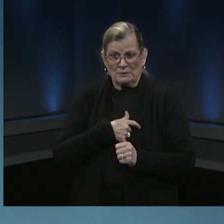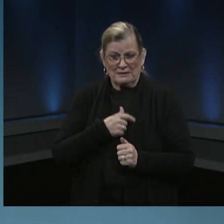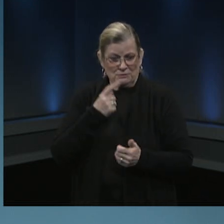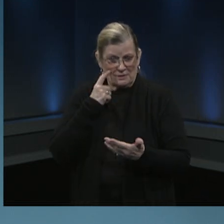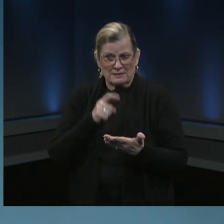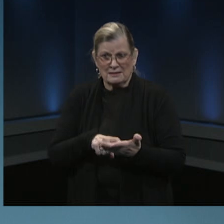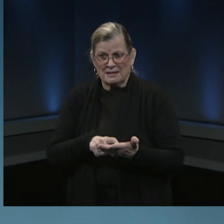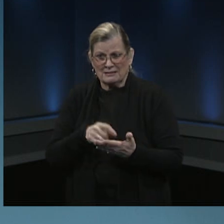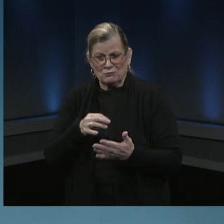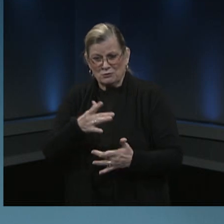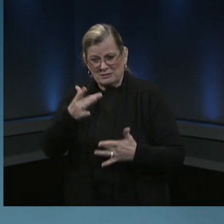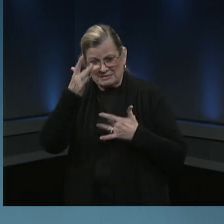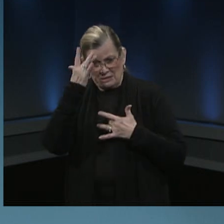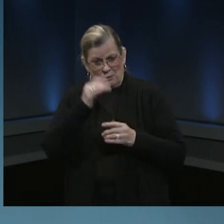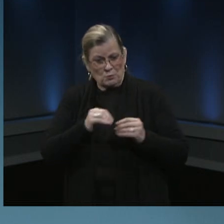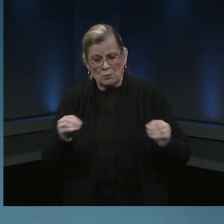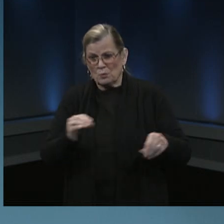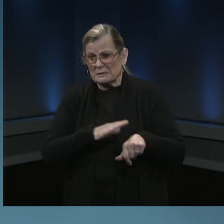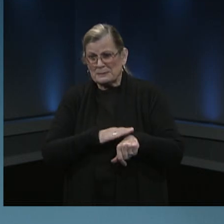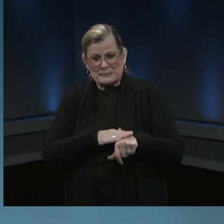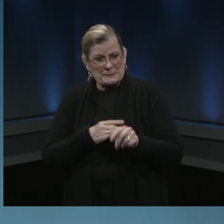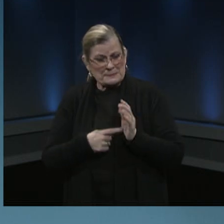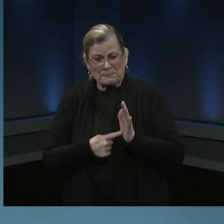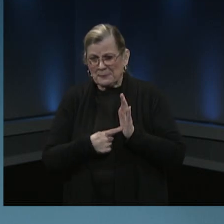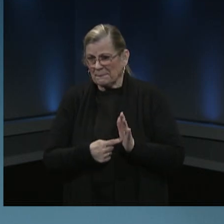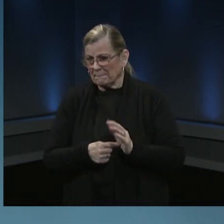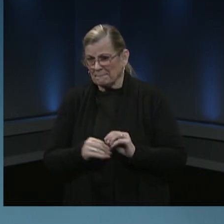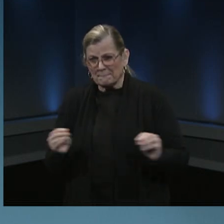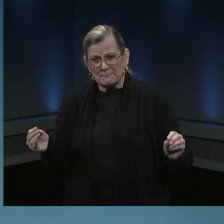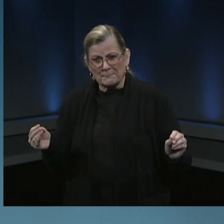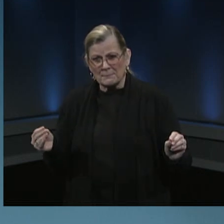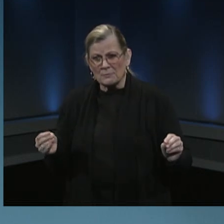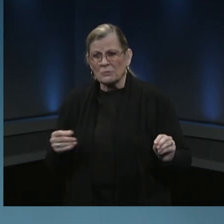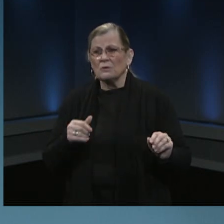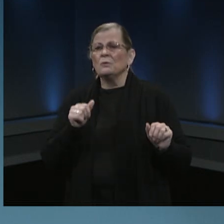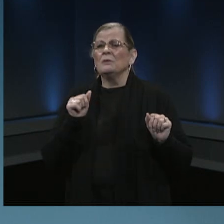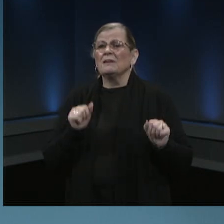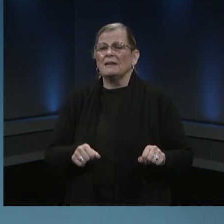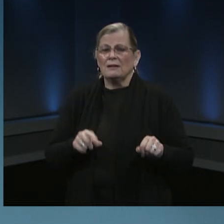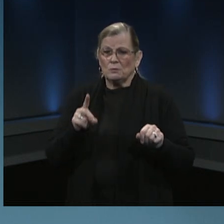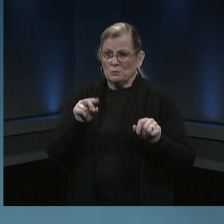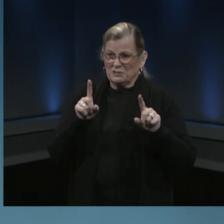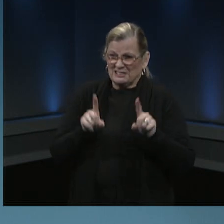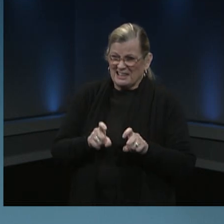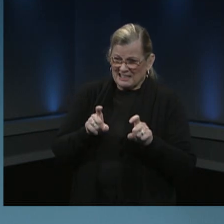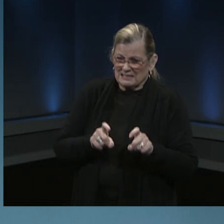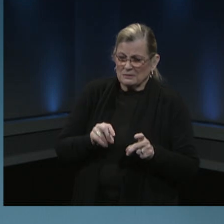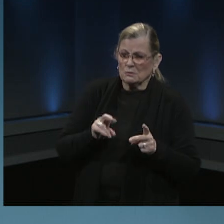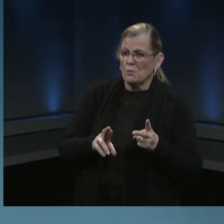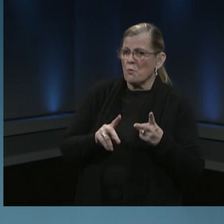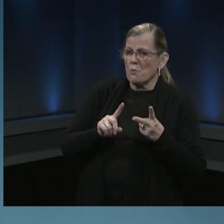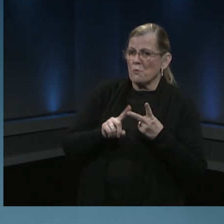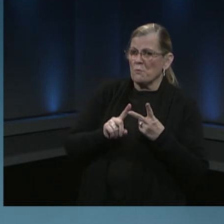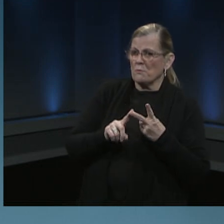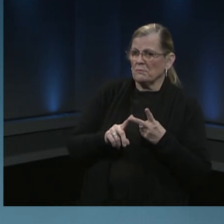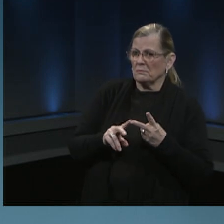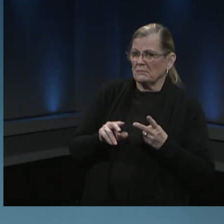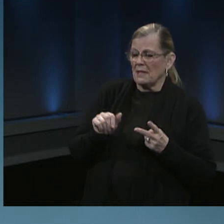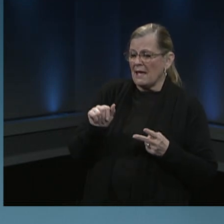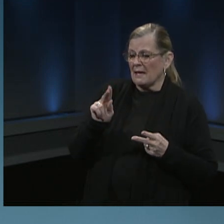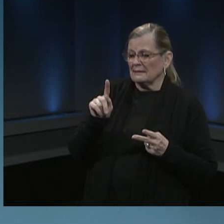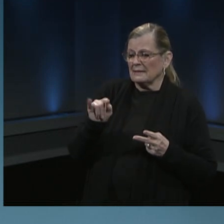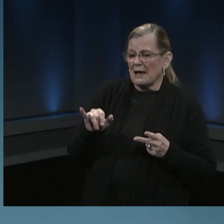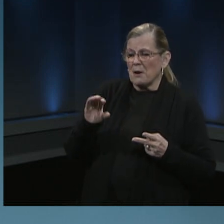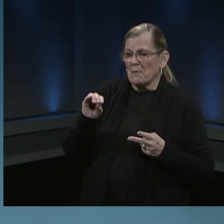is by doing a viral test or by doing an antibody test that would indicate by the presence